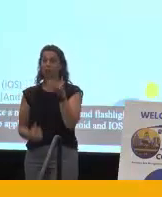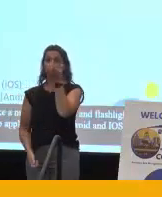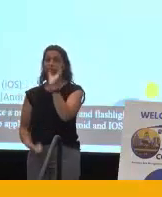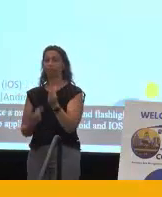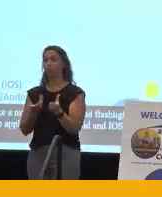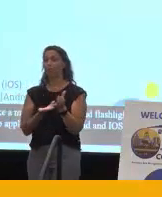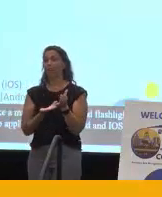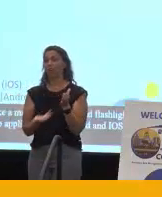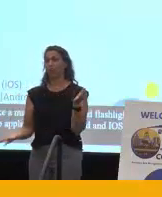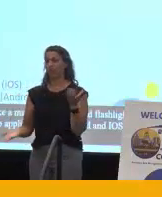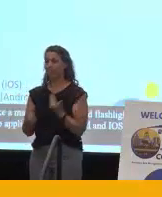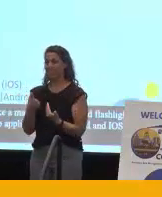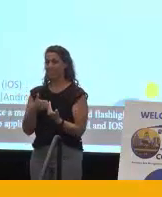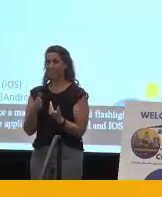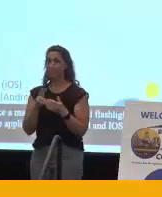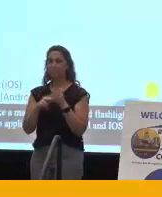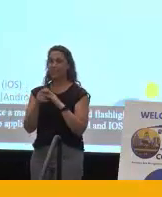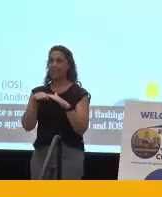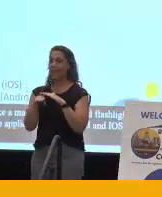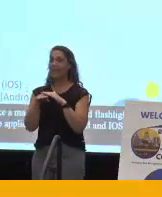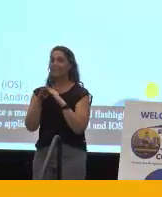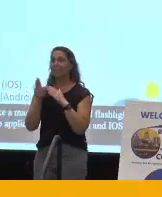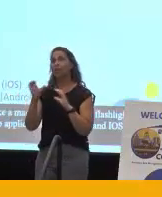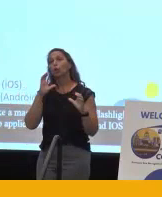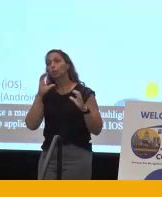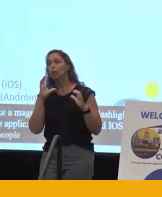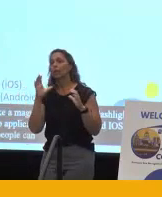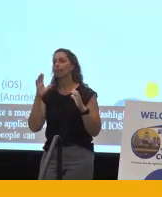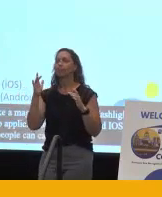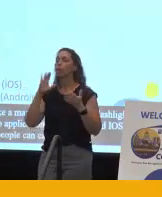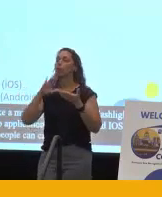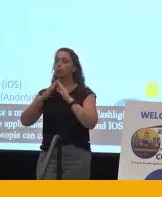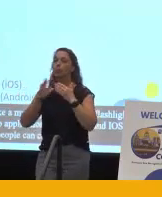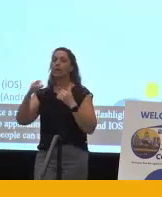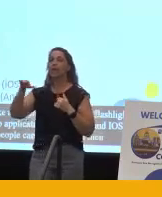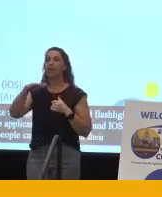hand, to be able to access their community and their environment.